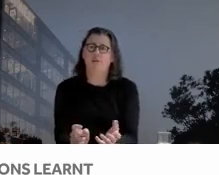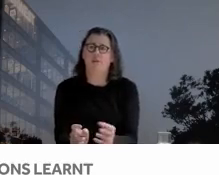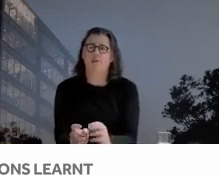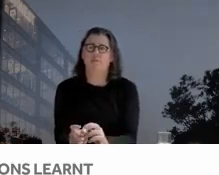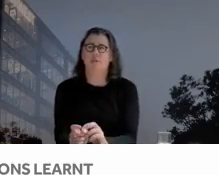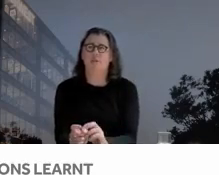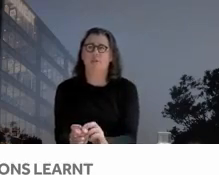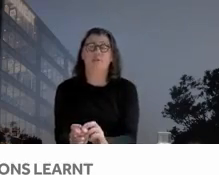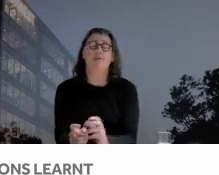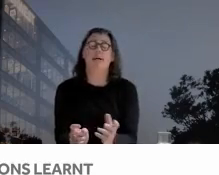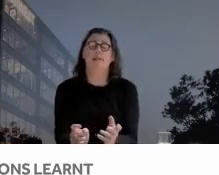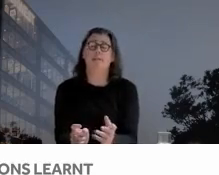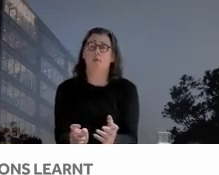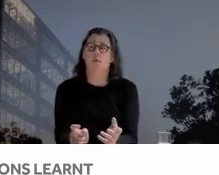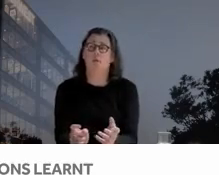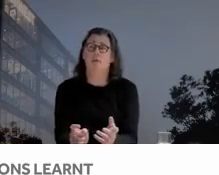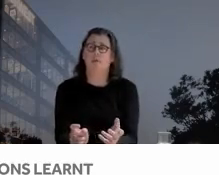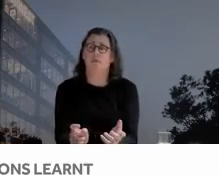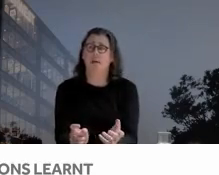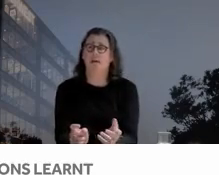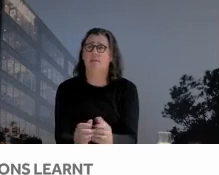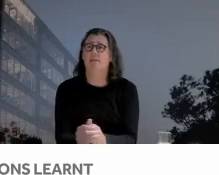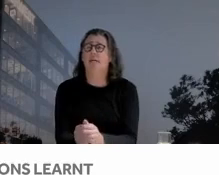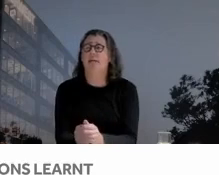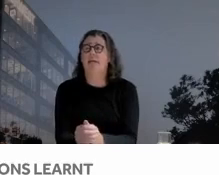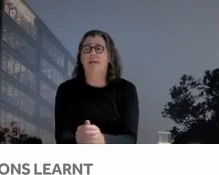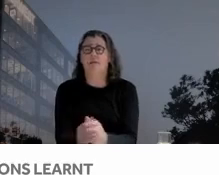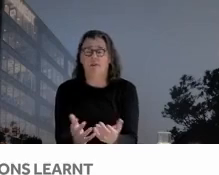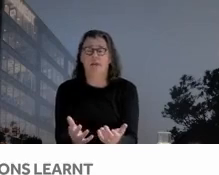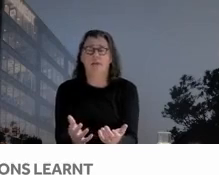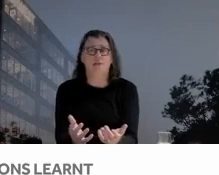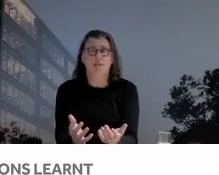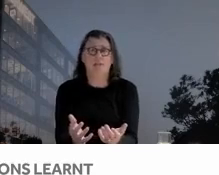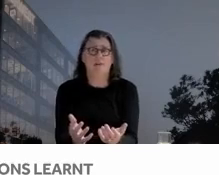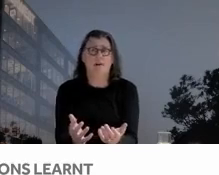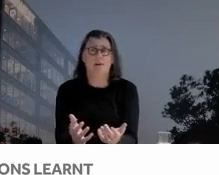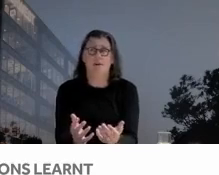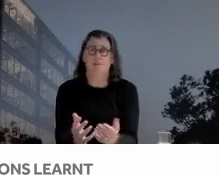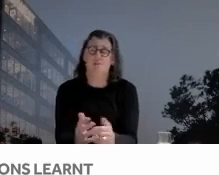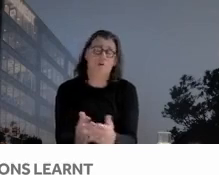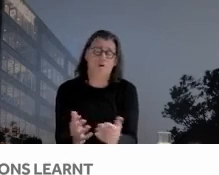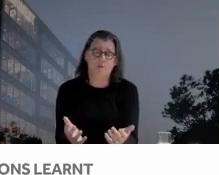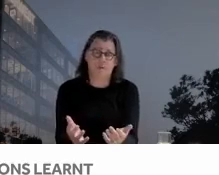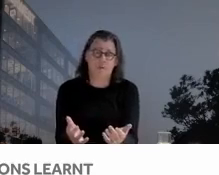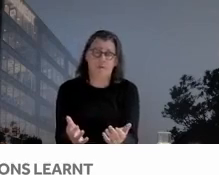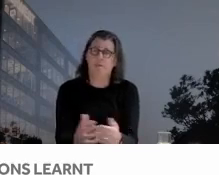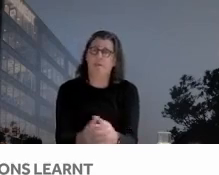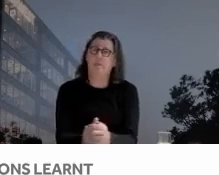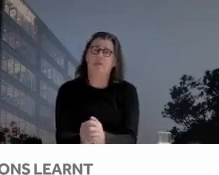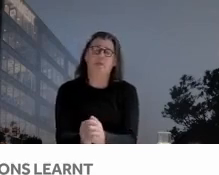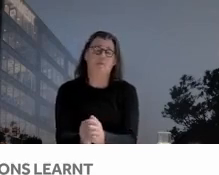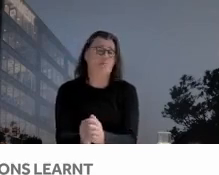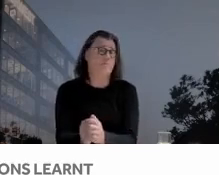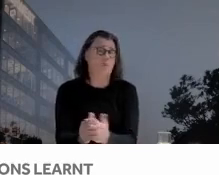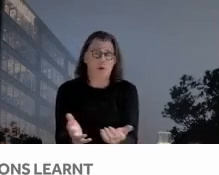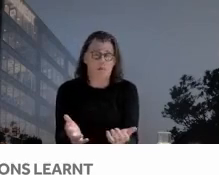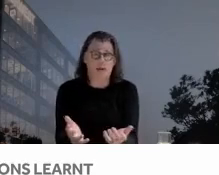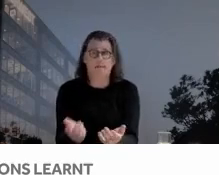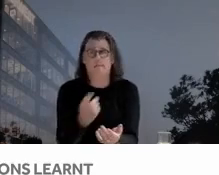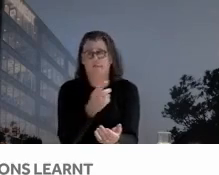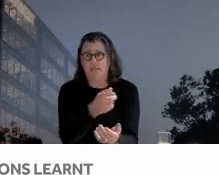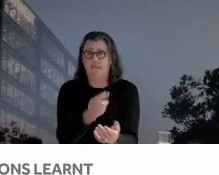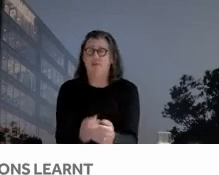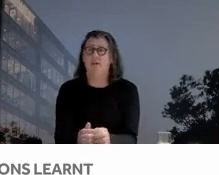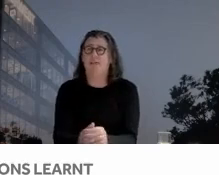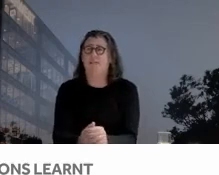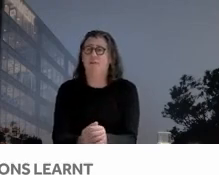strong questions, by demanding more from your suppliers, it was really interesting where it goes. The more of us that do it, the more